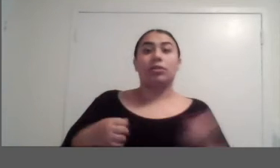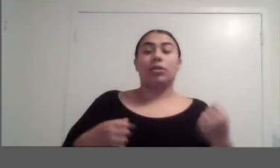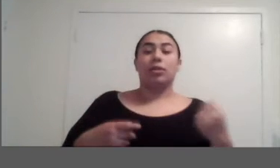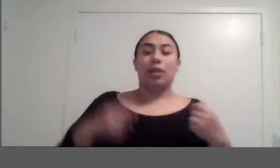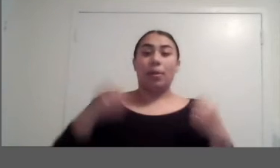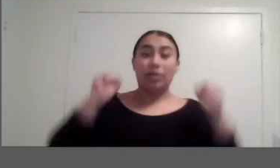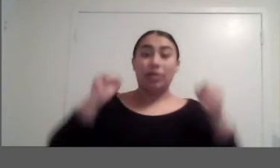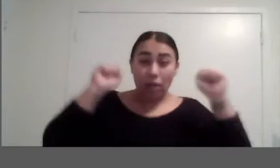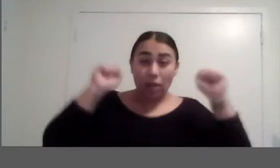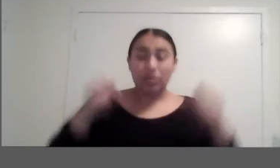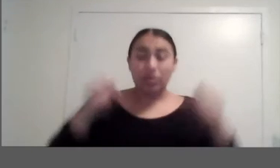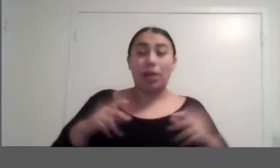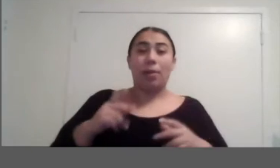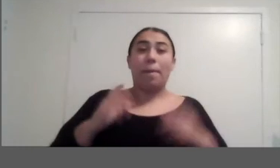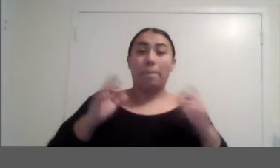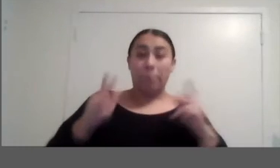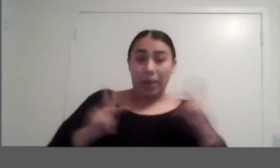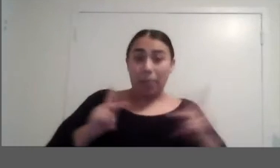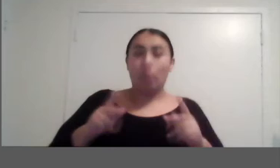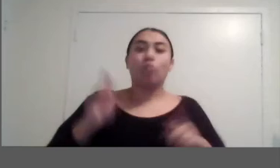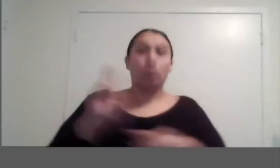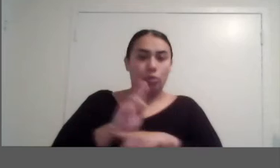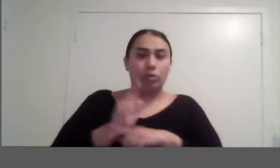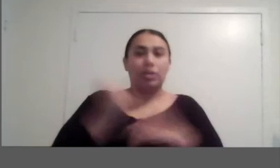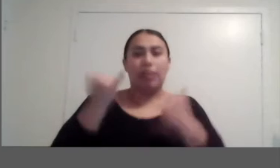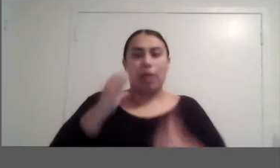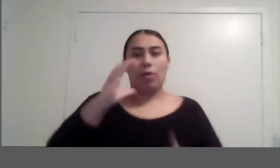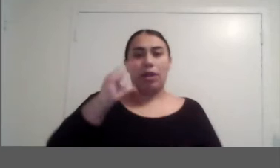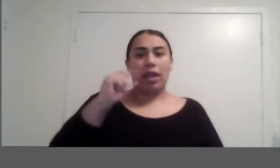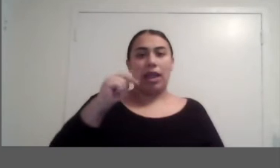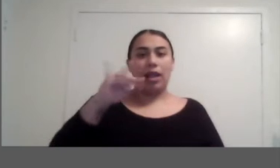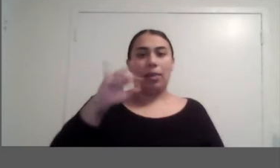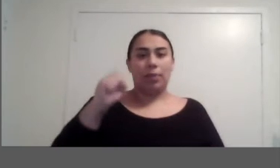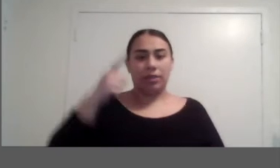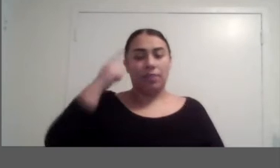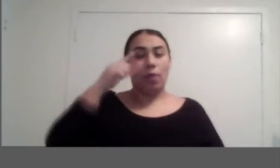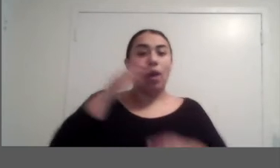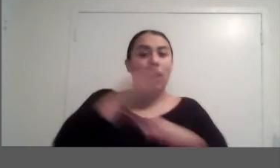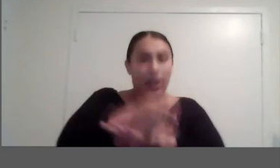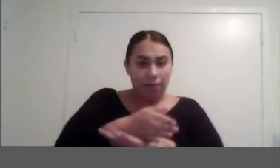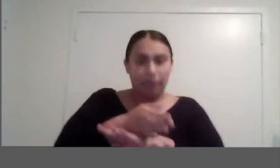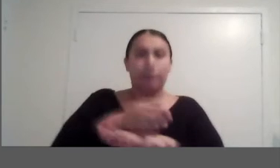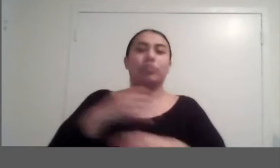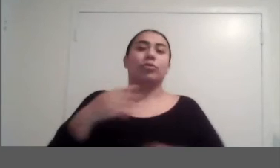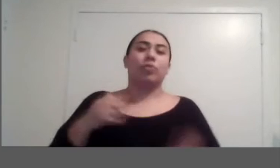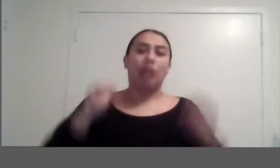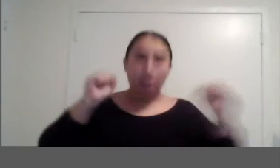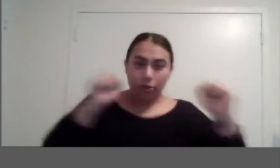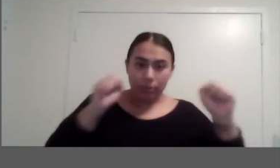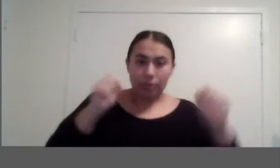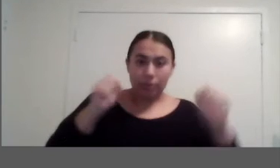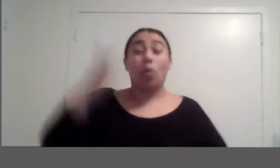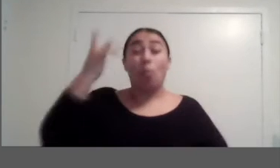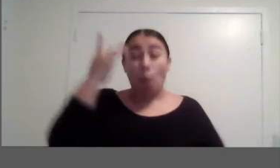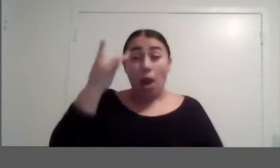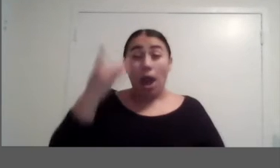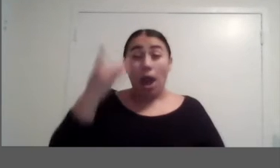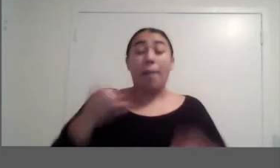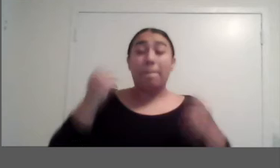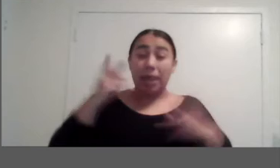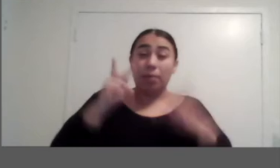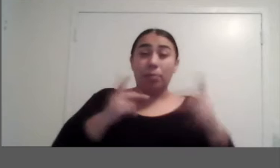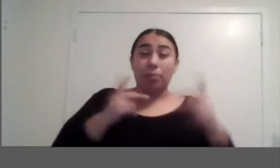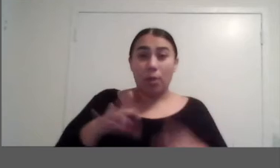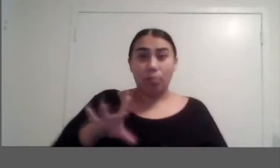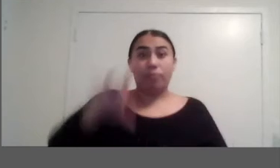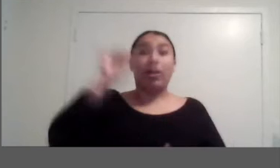that CBD decreases inflammation by stopping pro-inflammatory markers and promoting anti-inflammatory